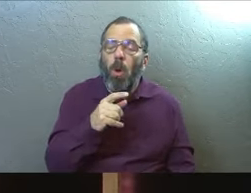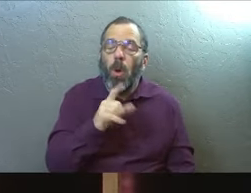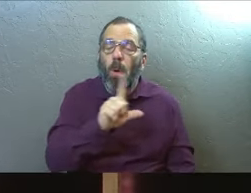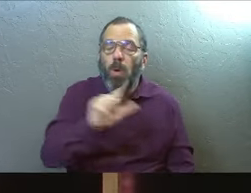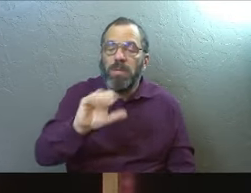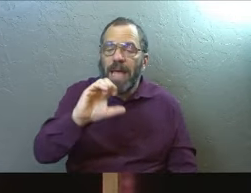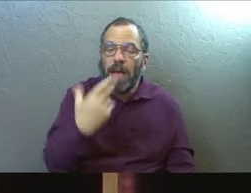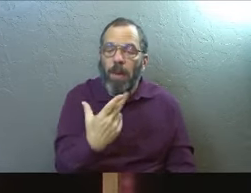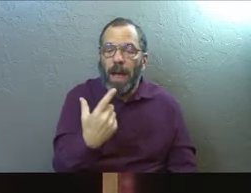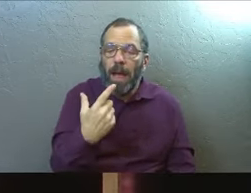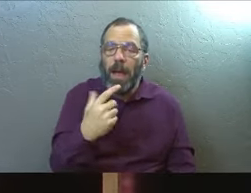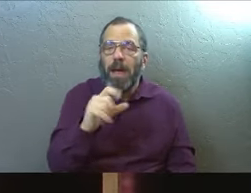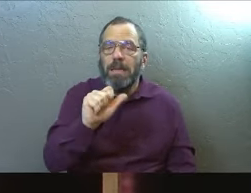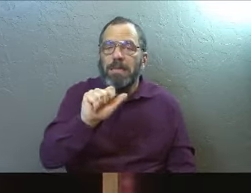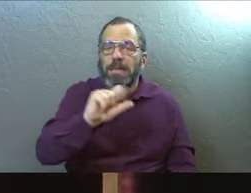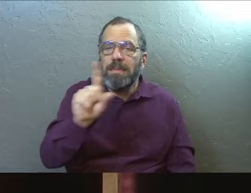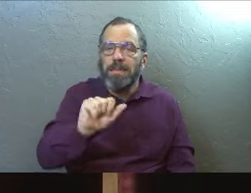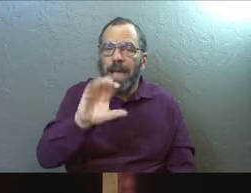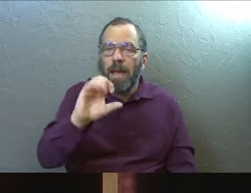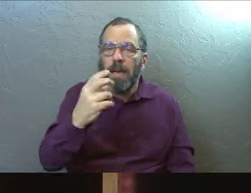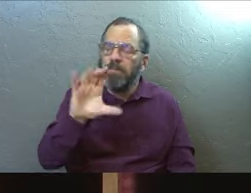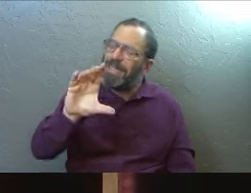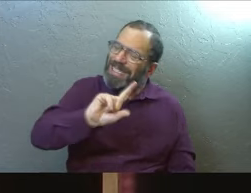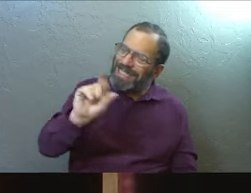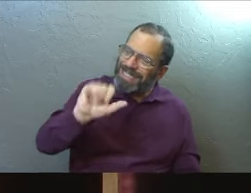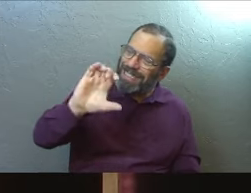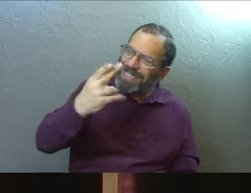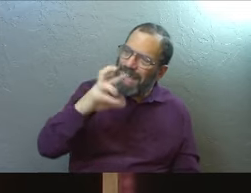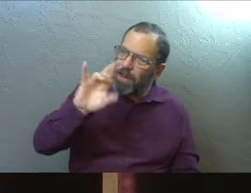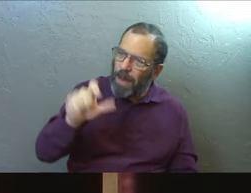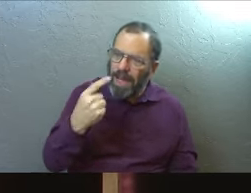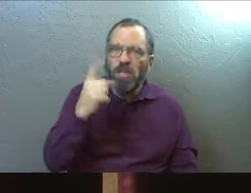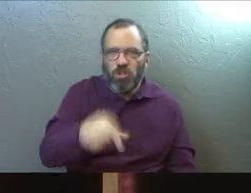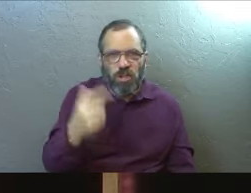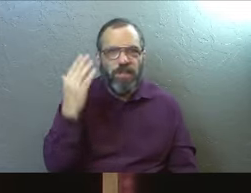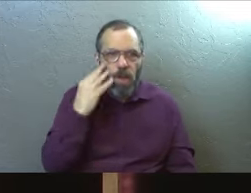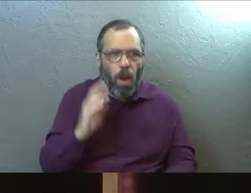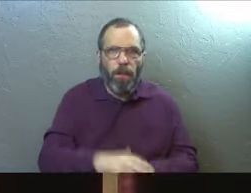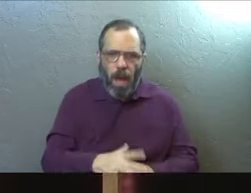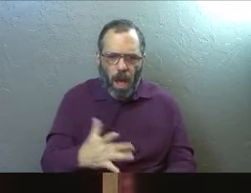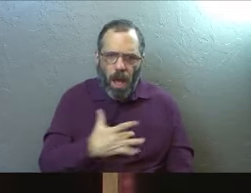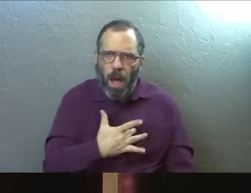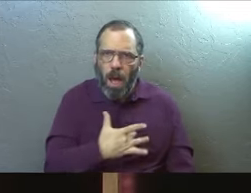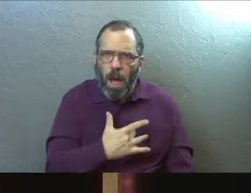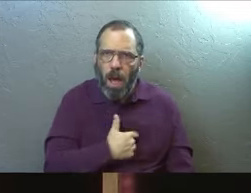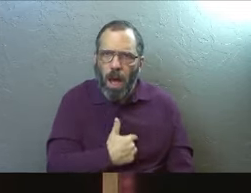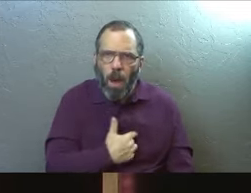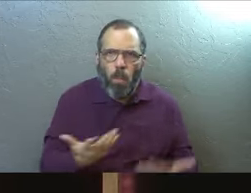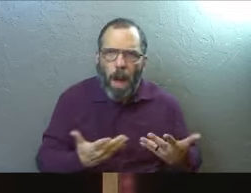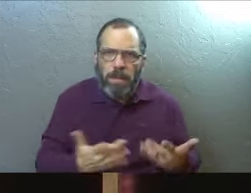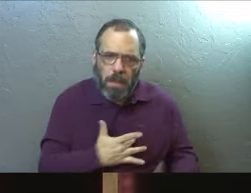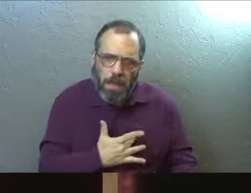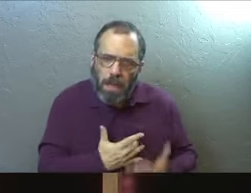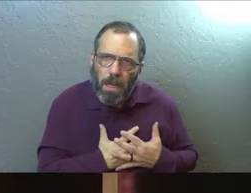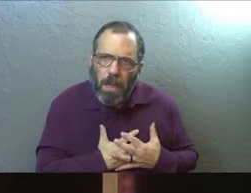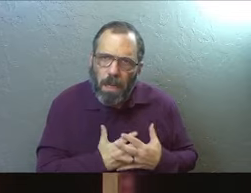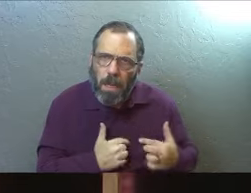words of belief, but they didn't come out, even in the presence of an angel. What was deeper going on in his heart